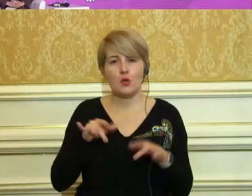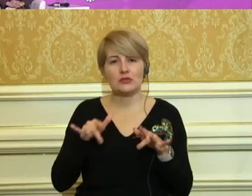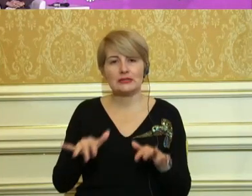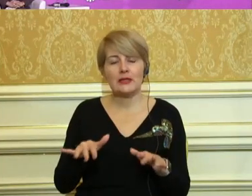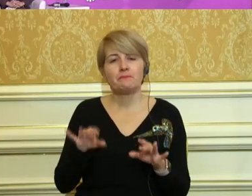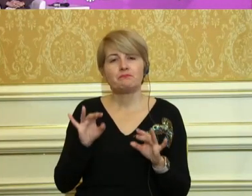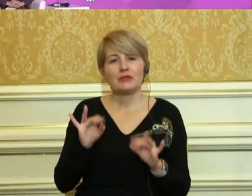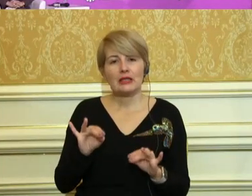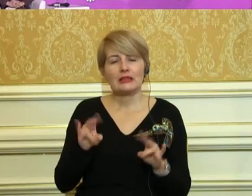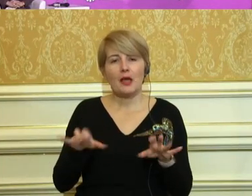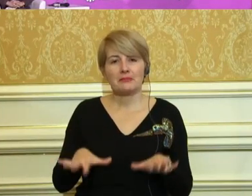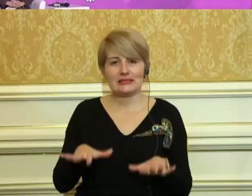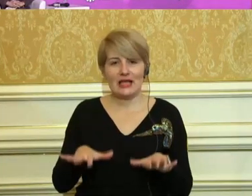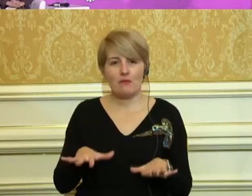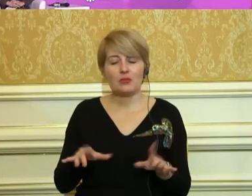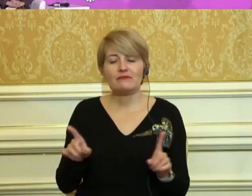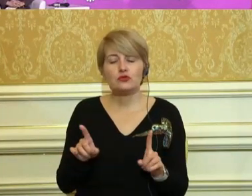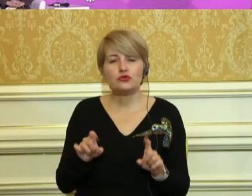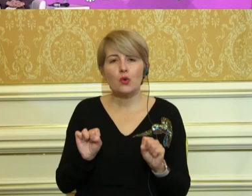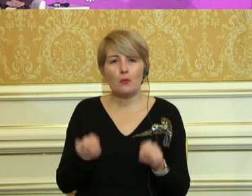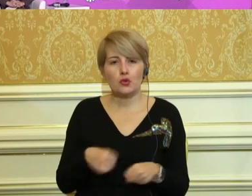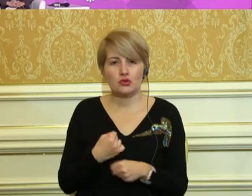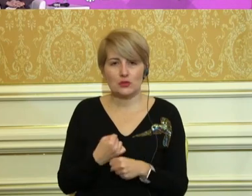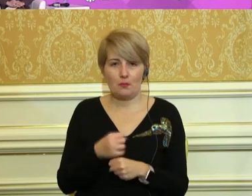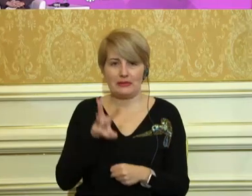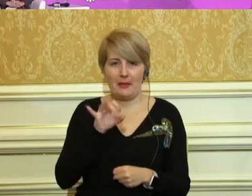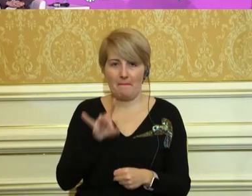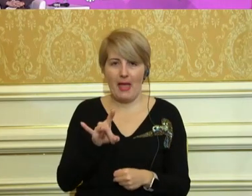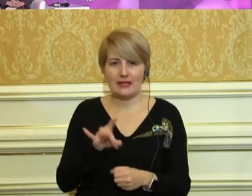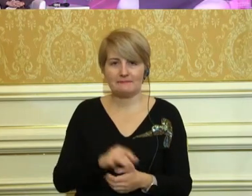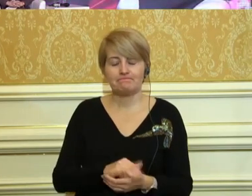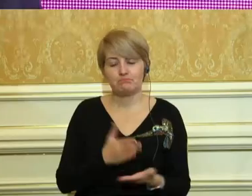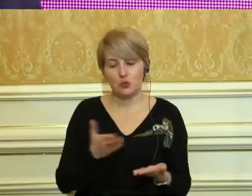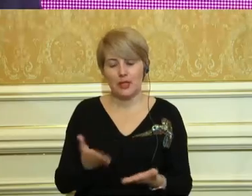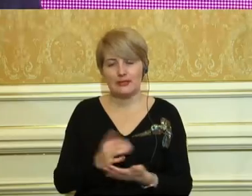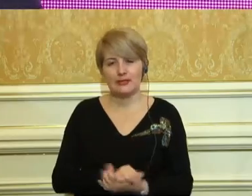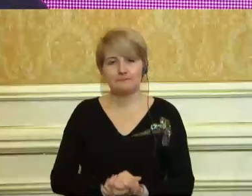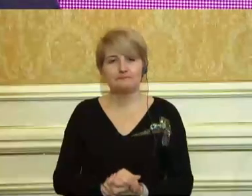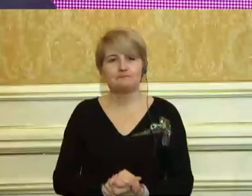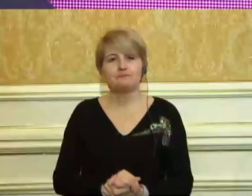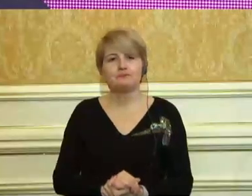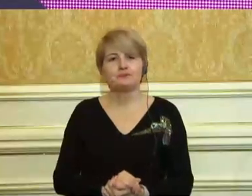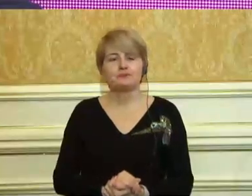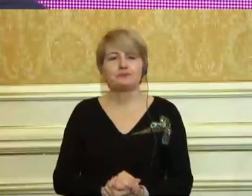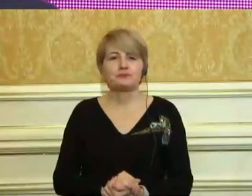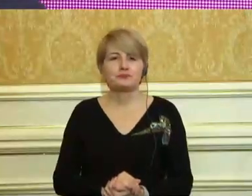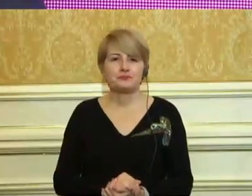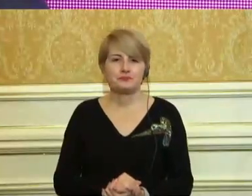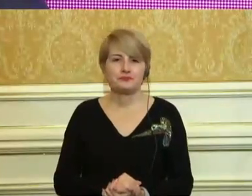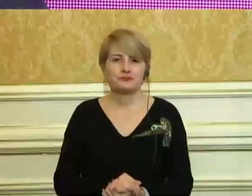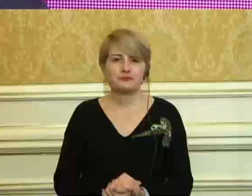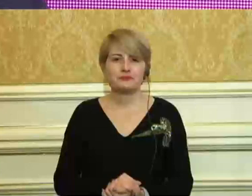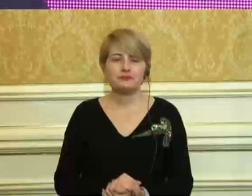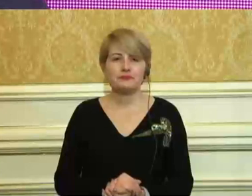actively in the economic activities on the local level? What mayor can do just to encourage the women? Please, thank